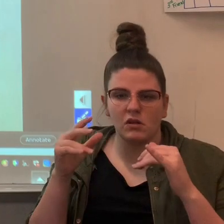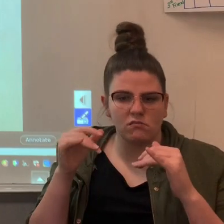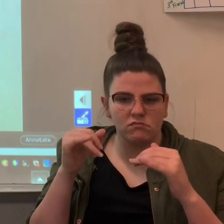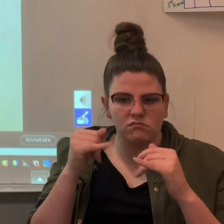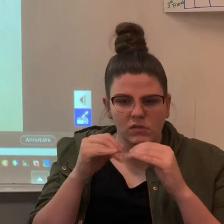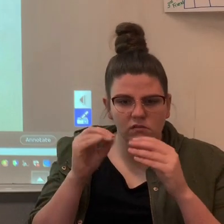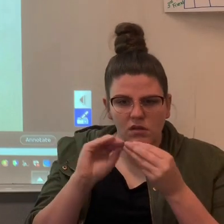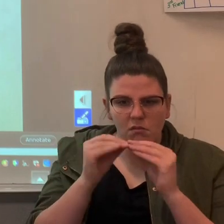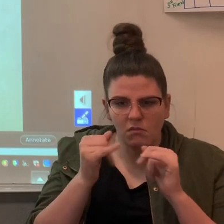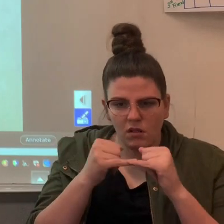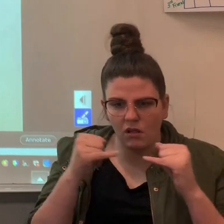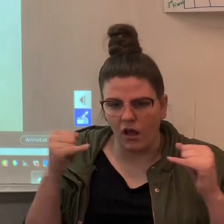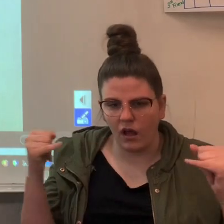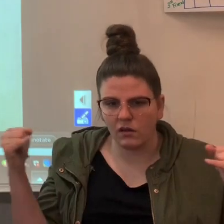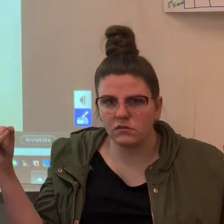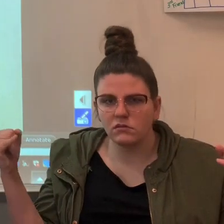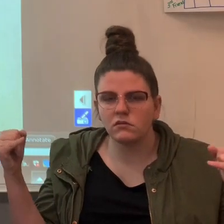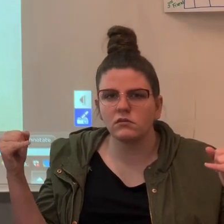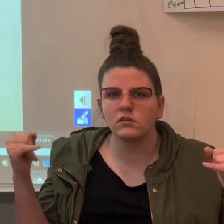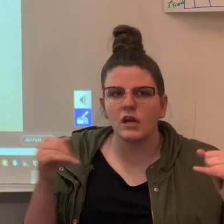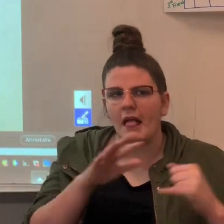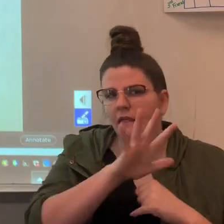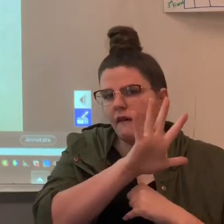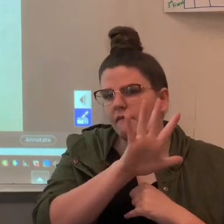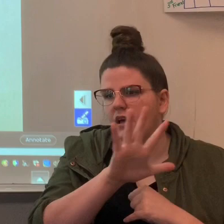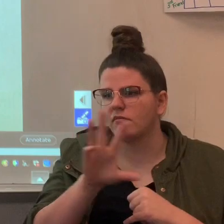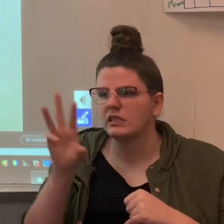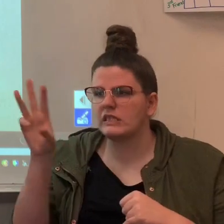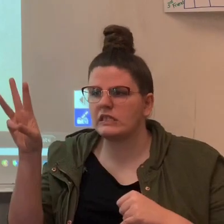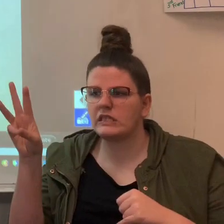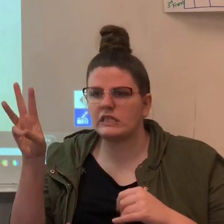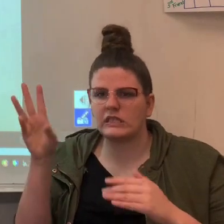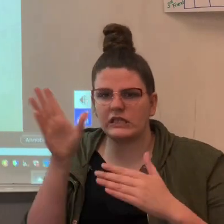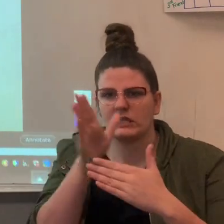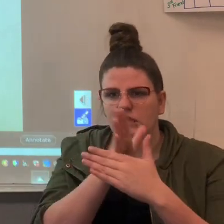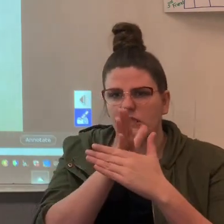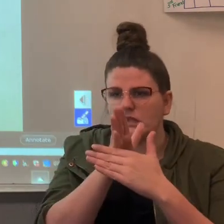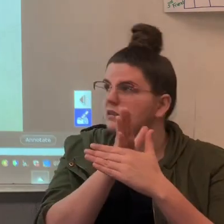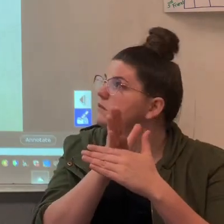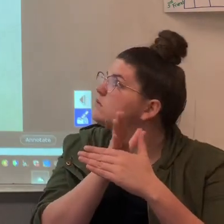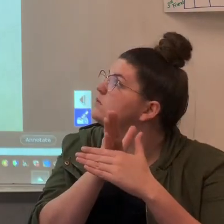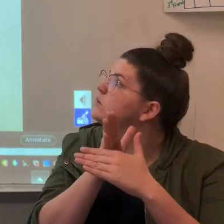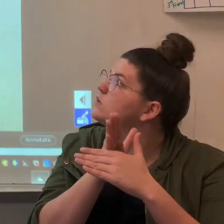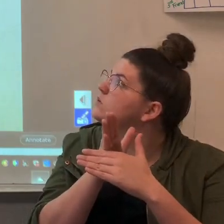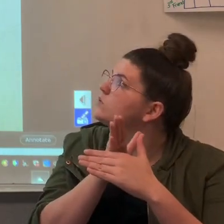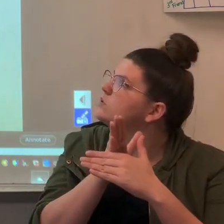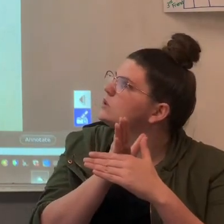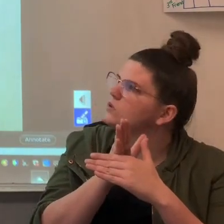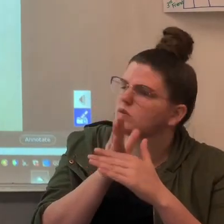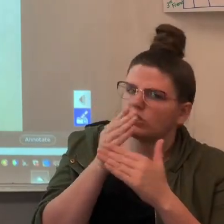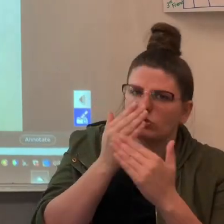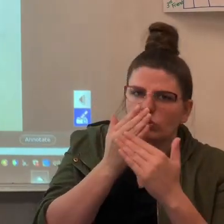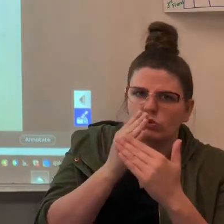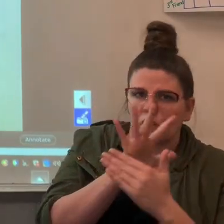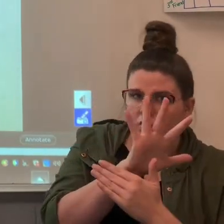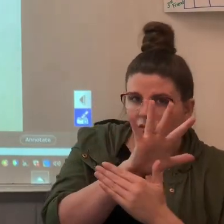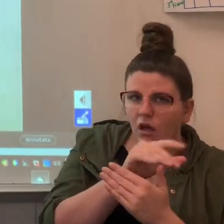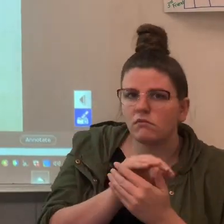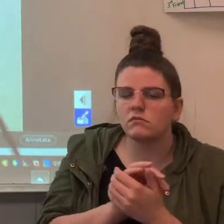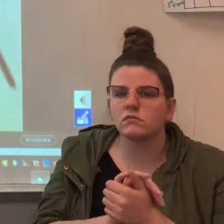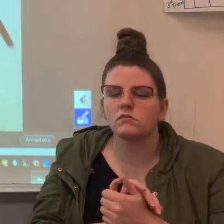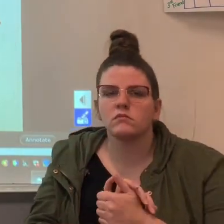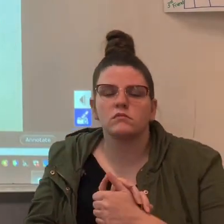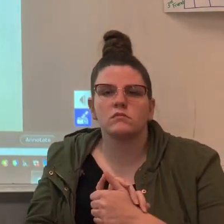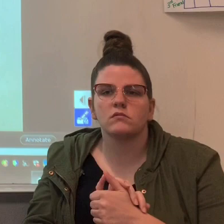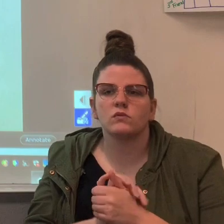be in between 5 and 6, and it'd be closer to this end here. And when I'm comparing,